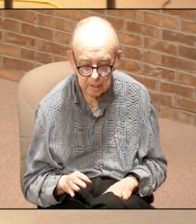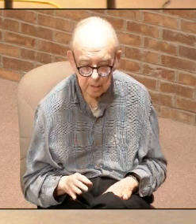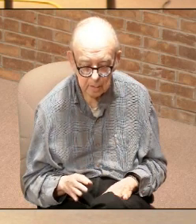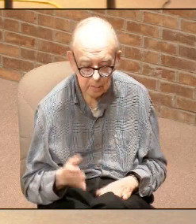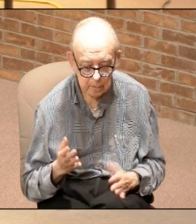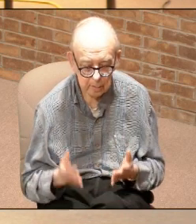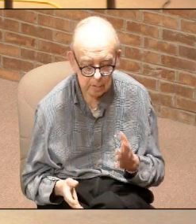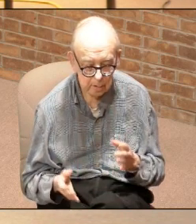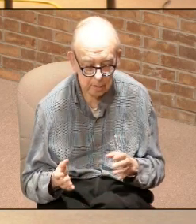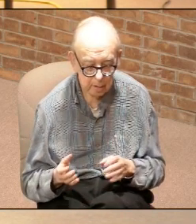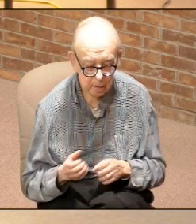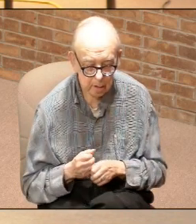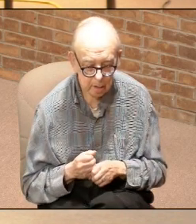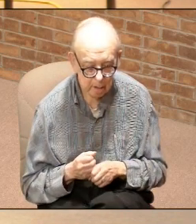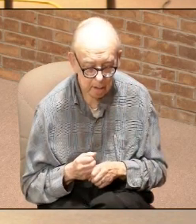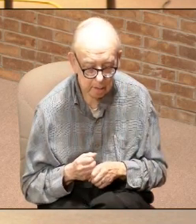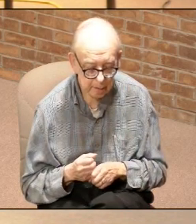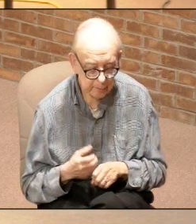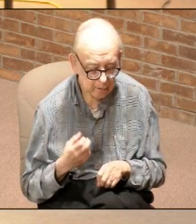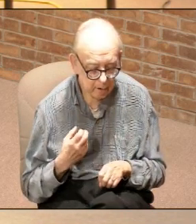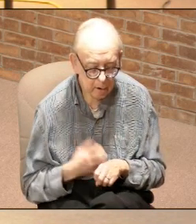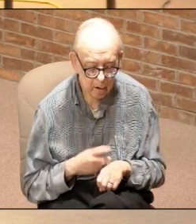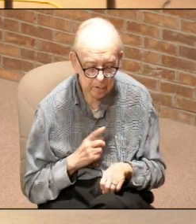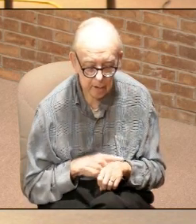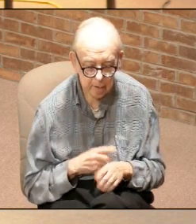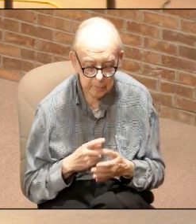maybe you've got difficulty paying your bills